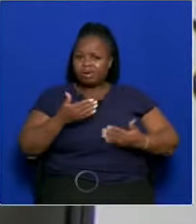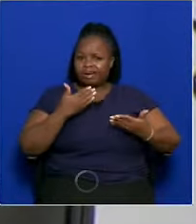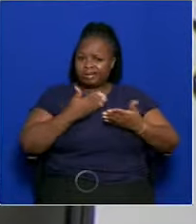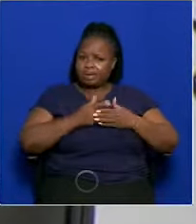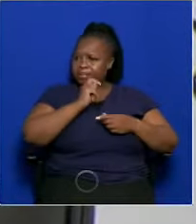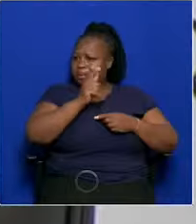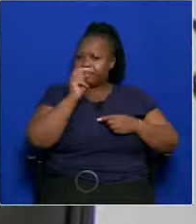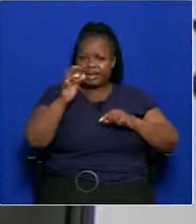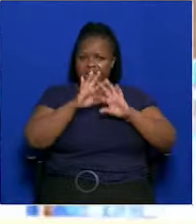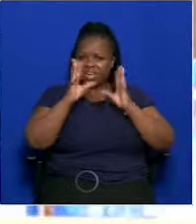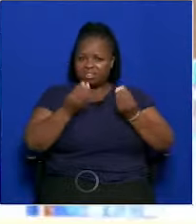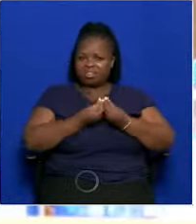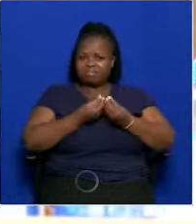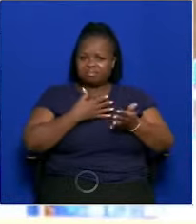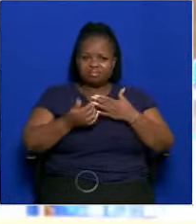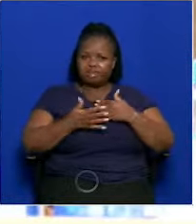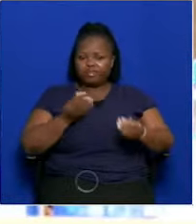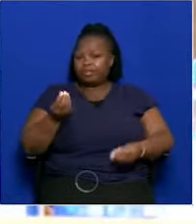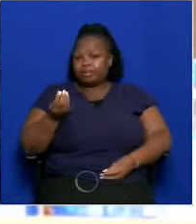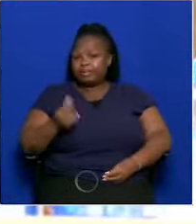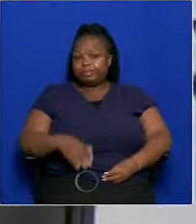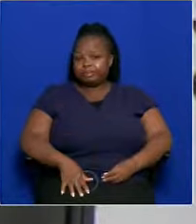Whatever the amount was between the two.